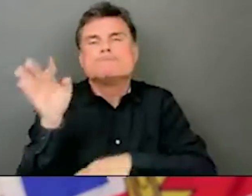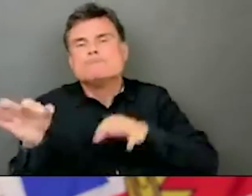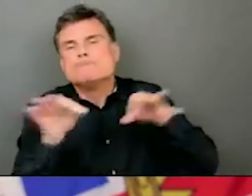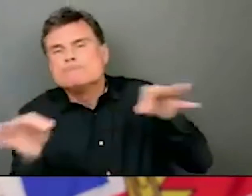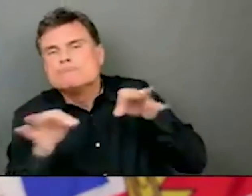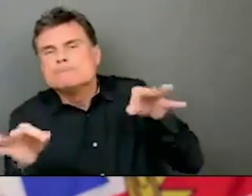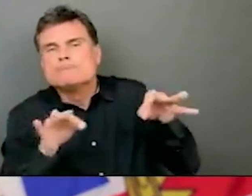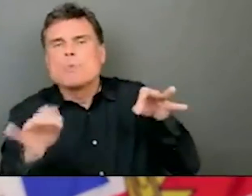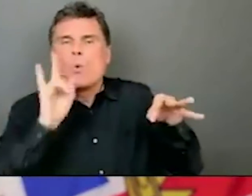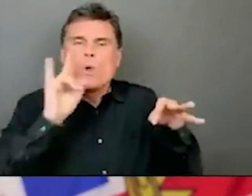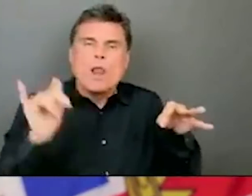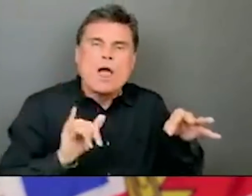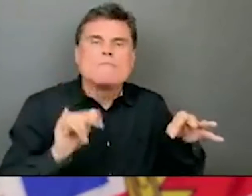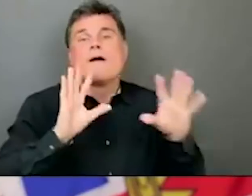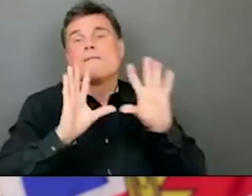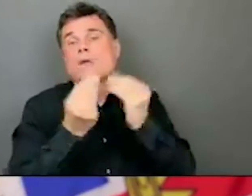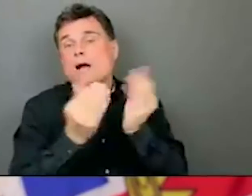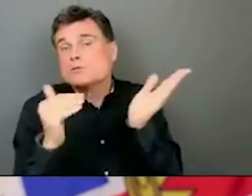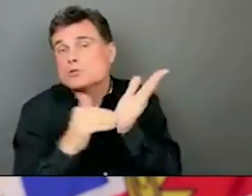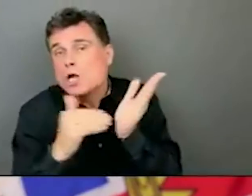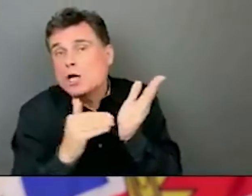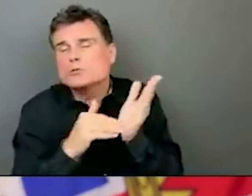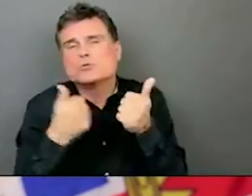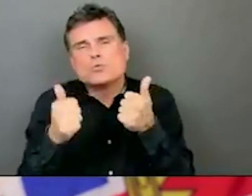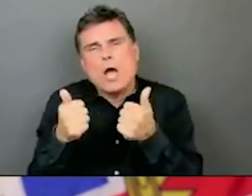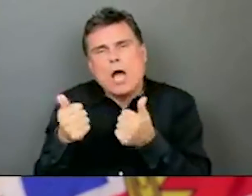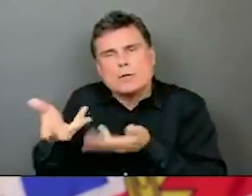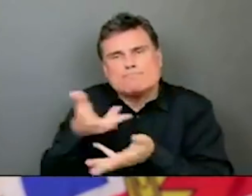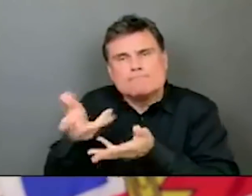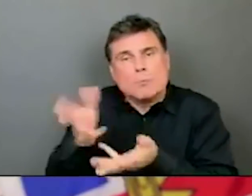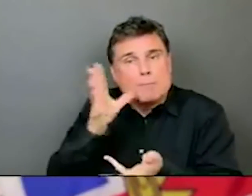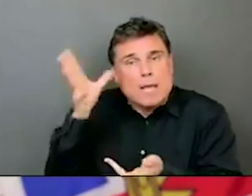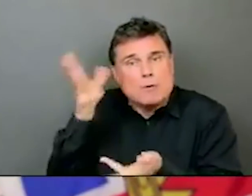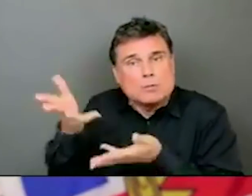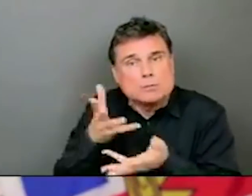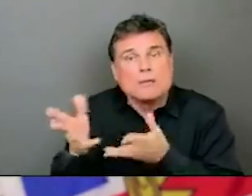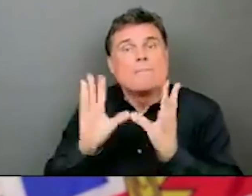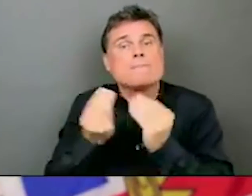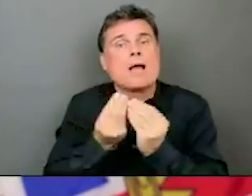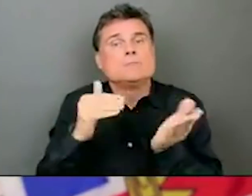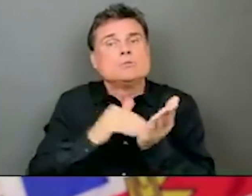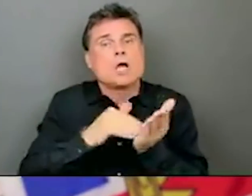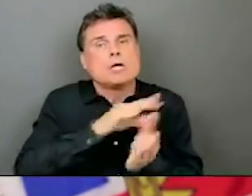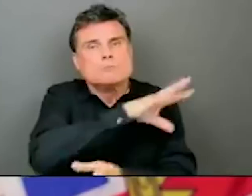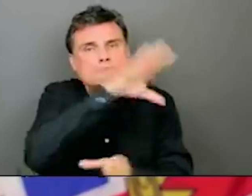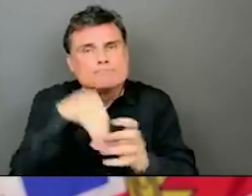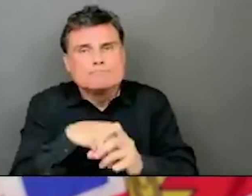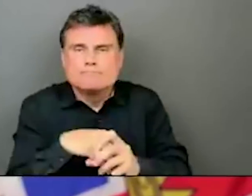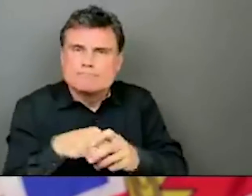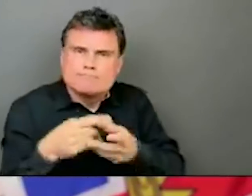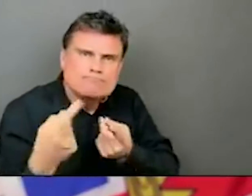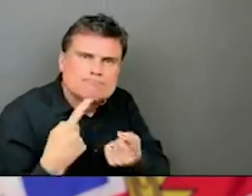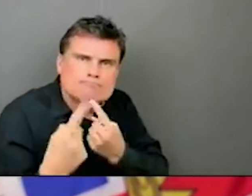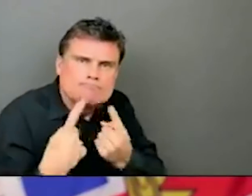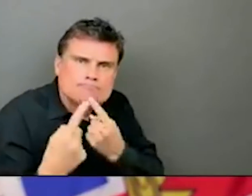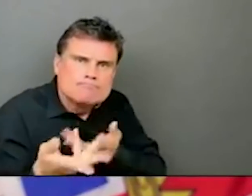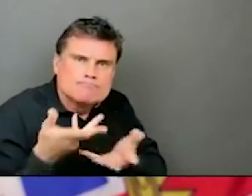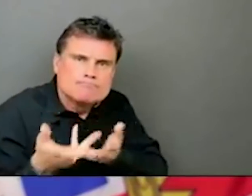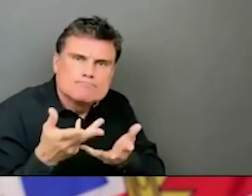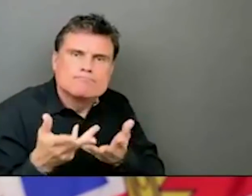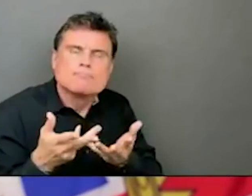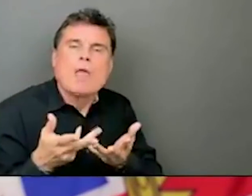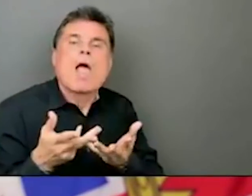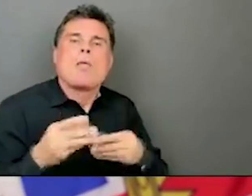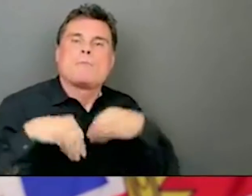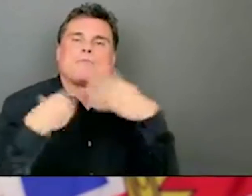things yesterday, working with family docs about how we can make it part of their role and involve them more